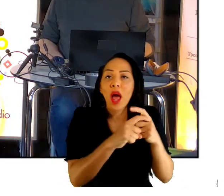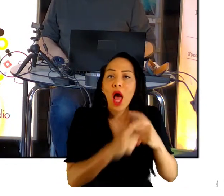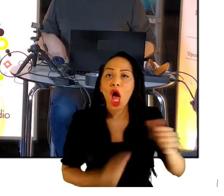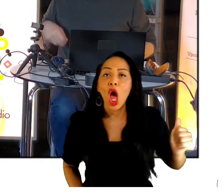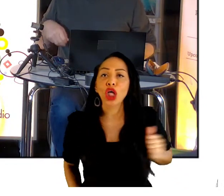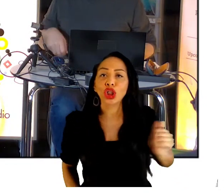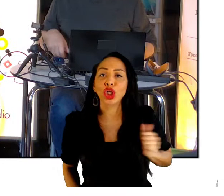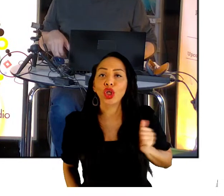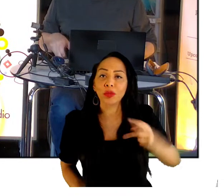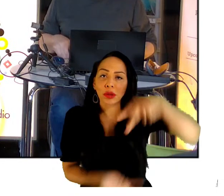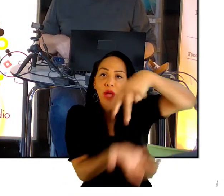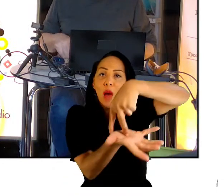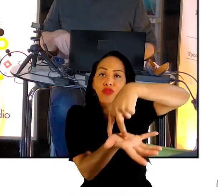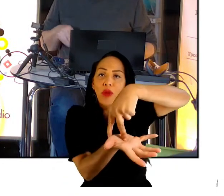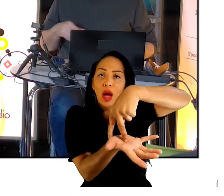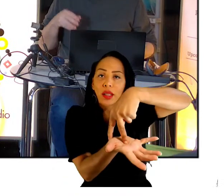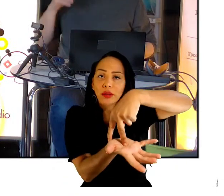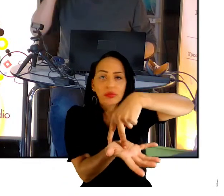necessarily the case.